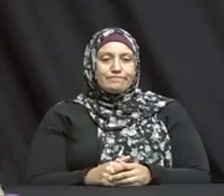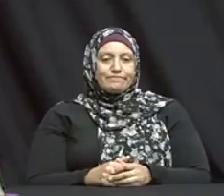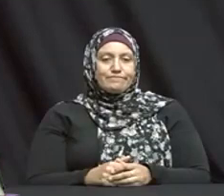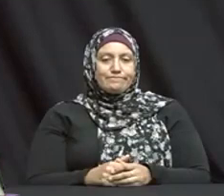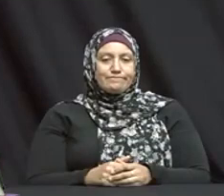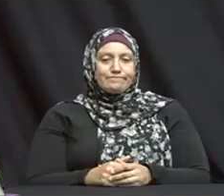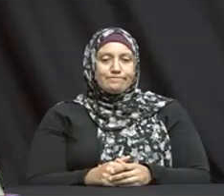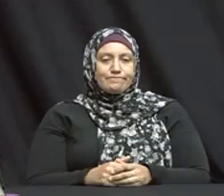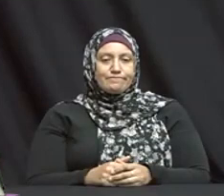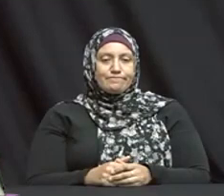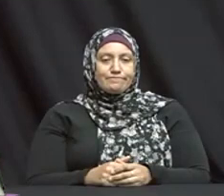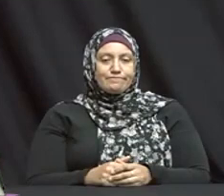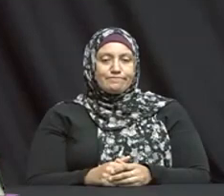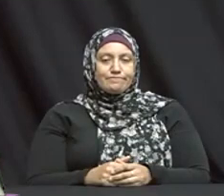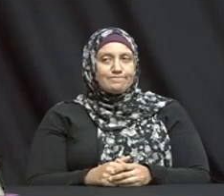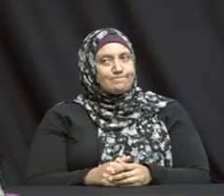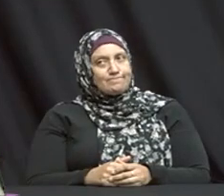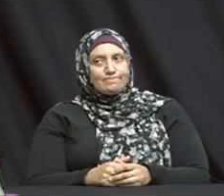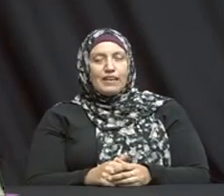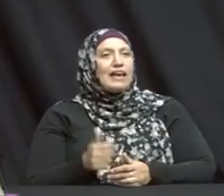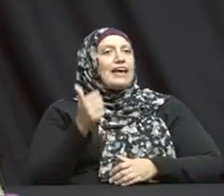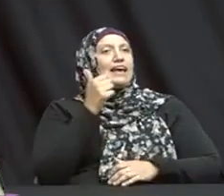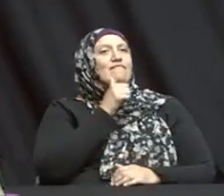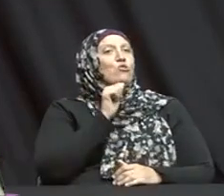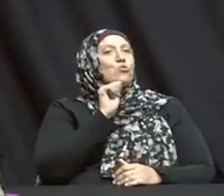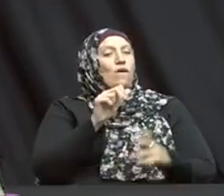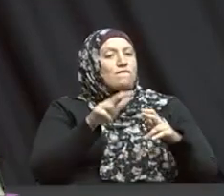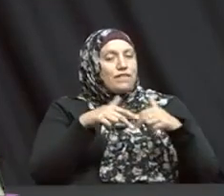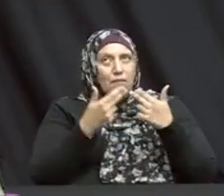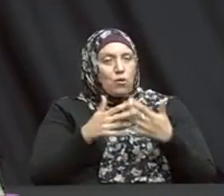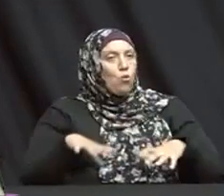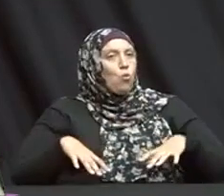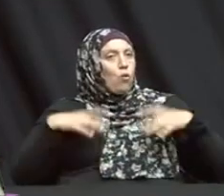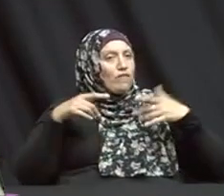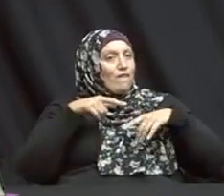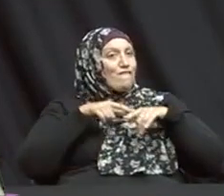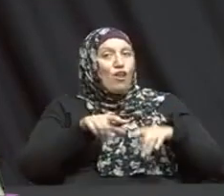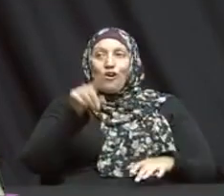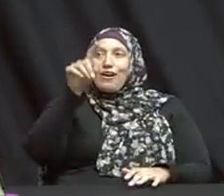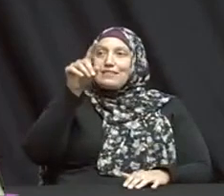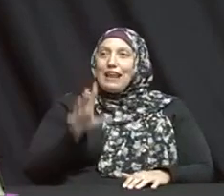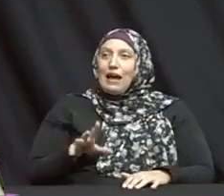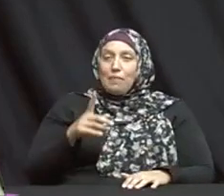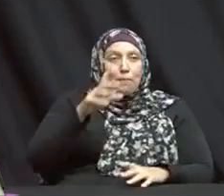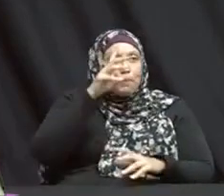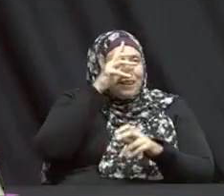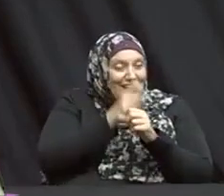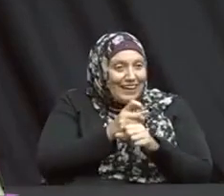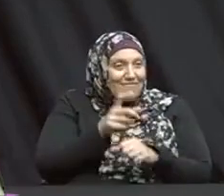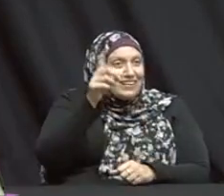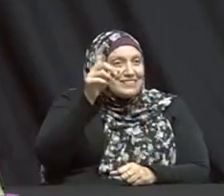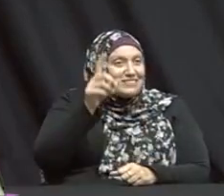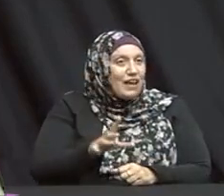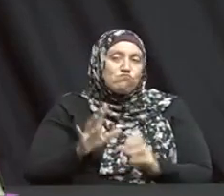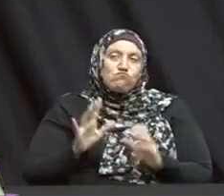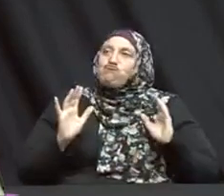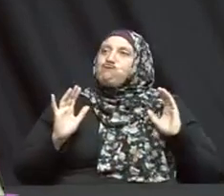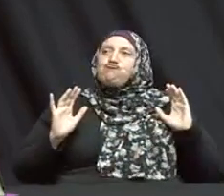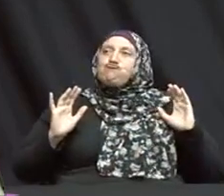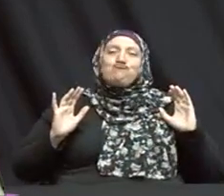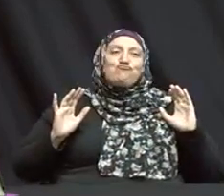have a family that adheres to the Islamic faith and believes in it, because there's no room for error and no room for